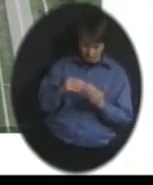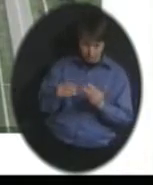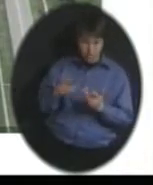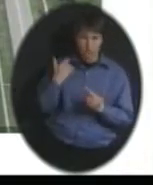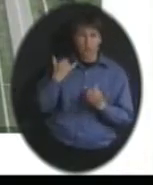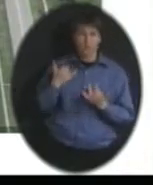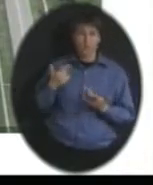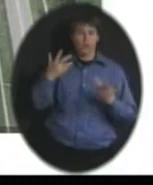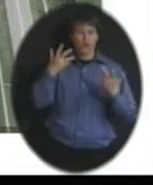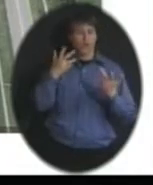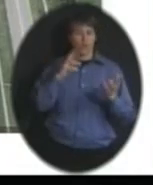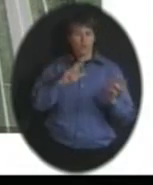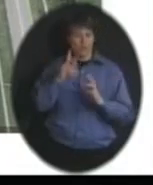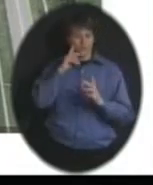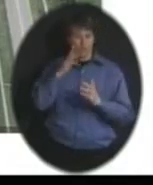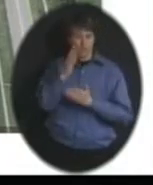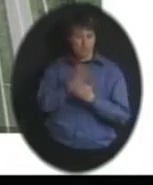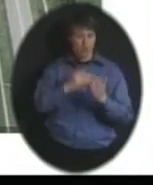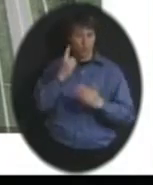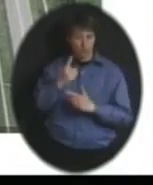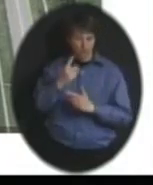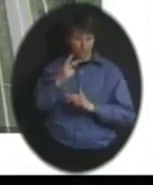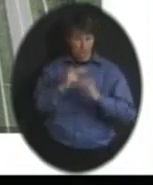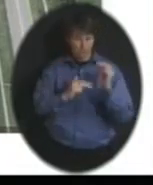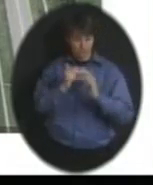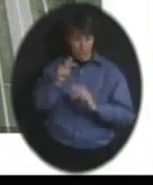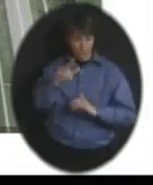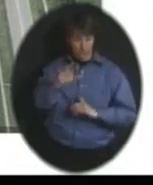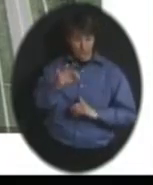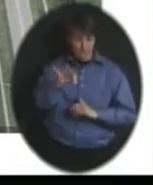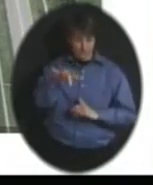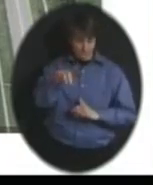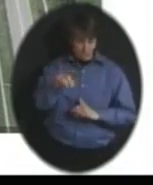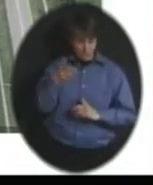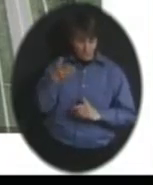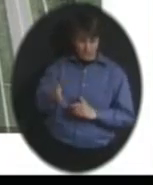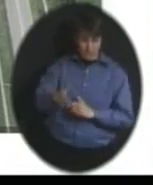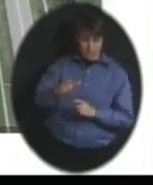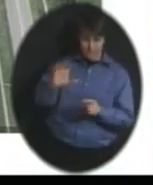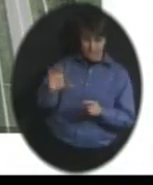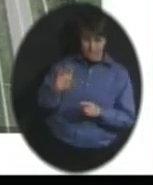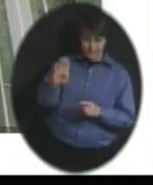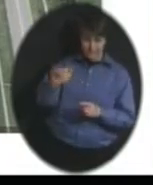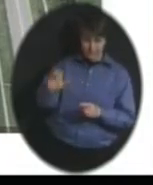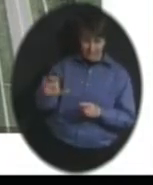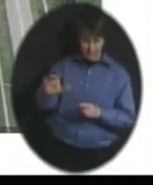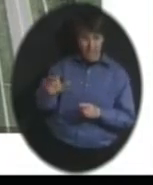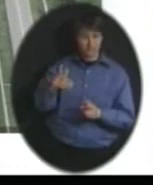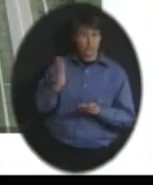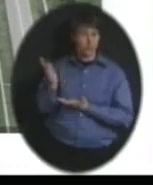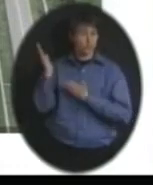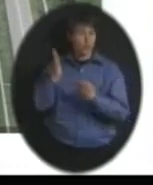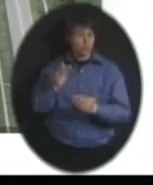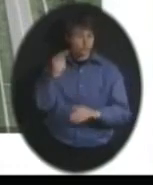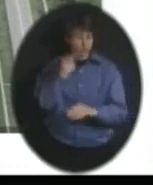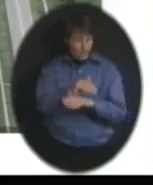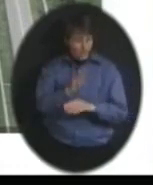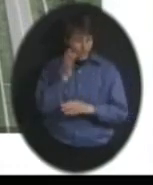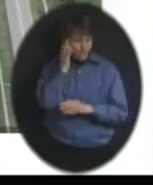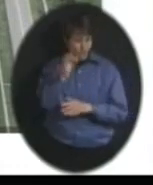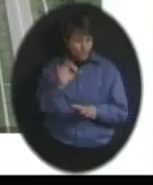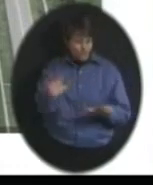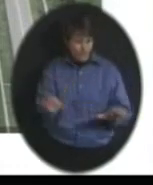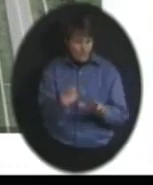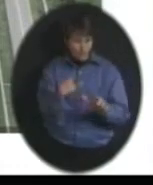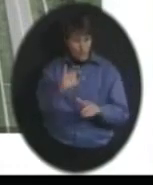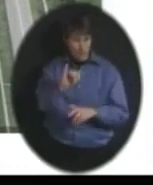we are ready for phase one, and we'd like to build a field out at CBAC. So brought to you tonight just as a future action